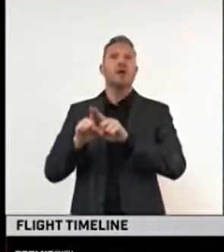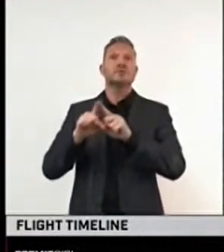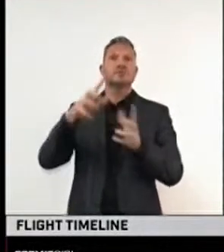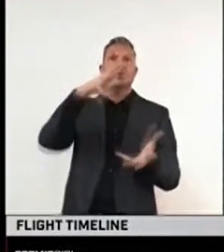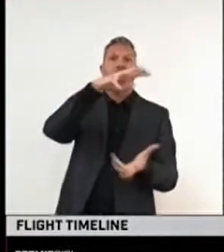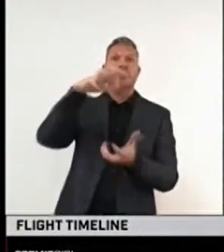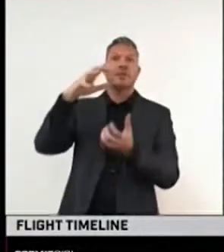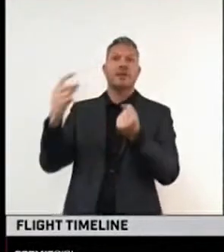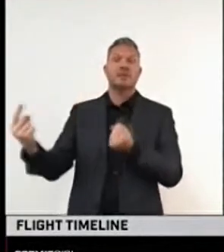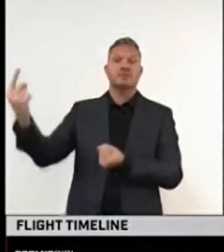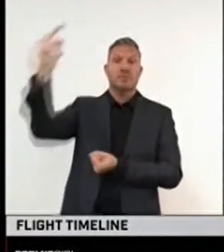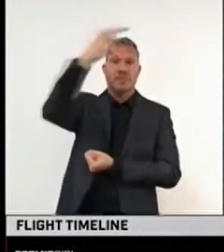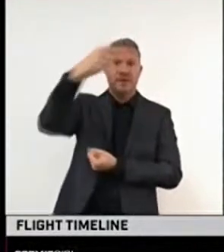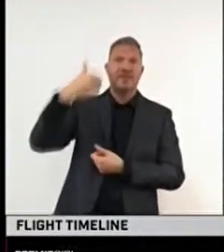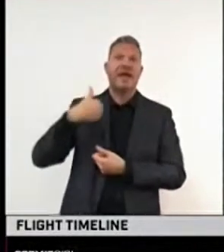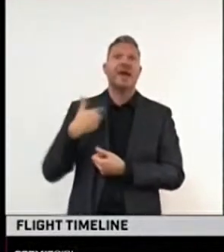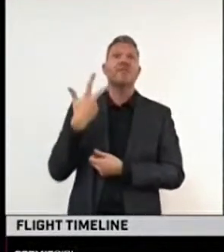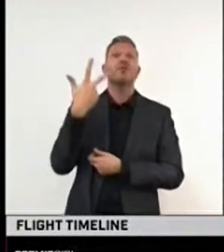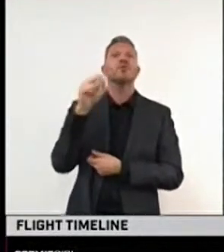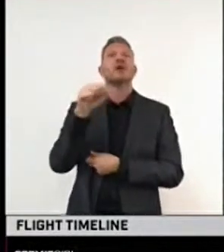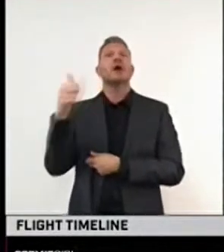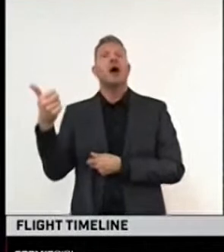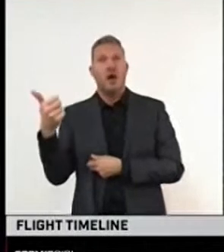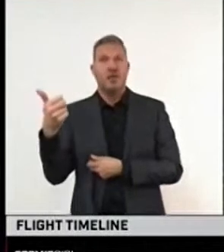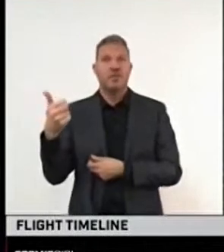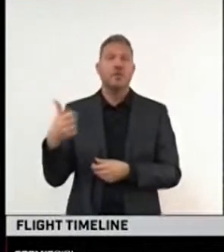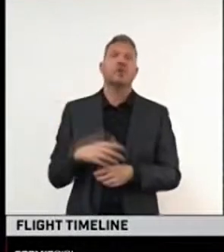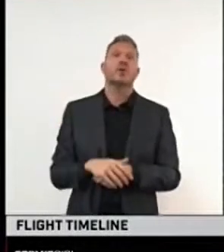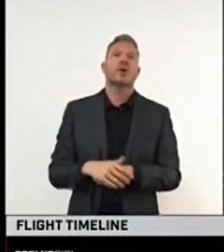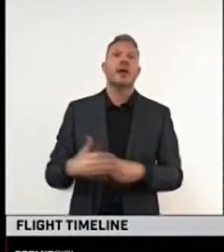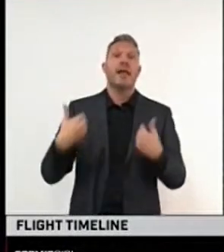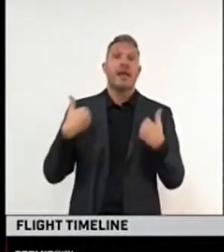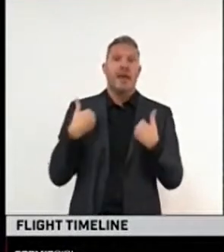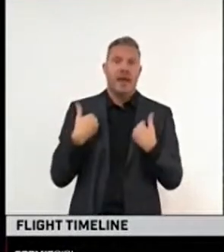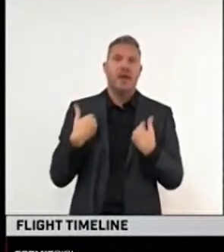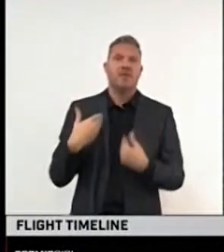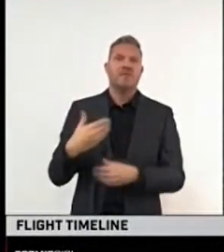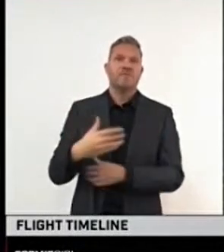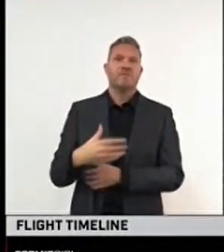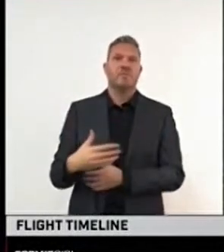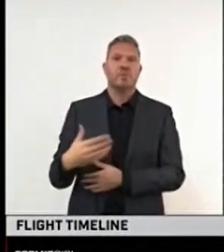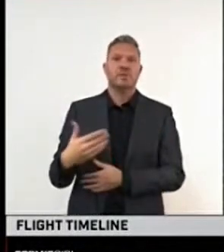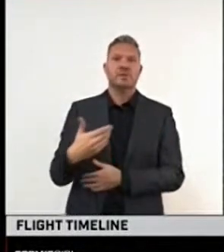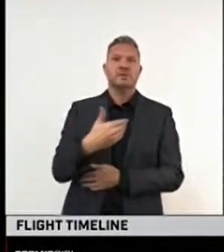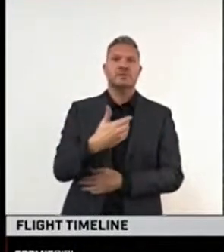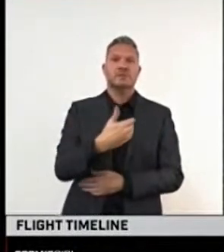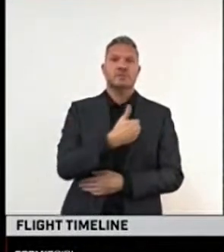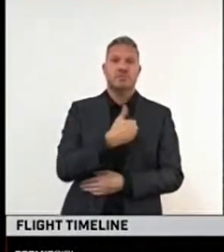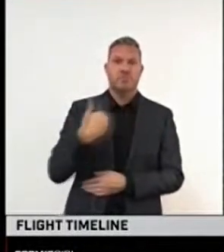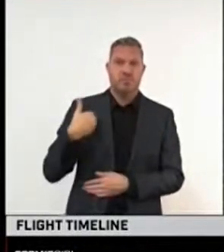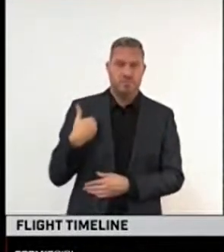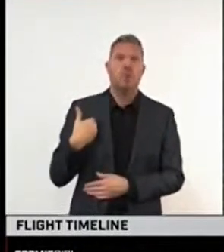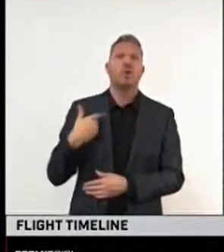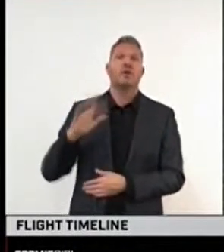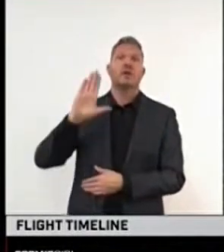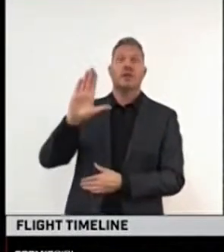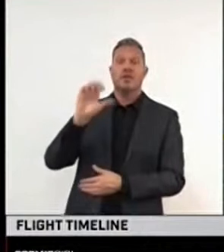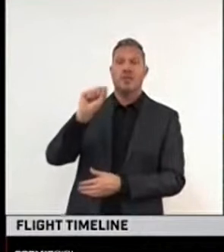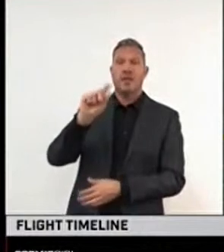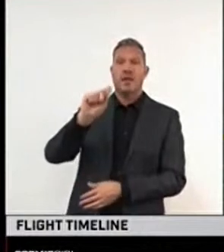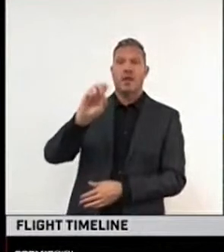3 commercial rideshare satellites. Polish new space company Sat Revolution is flying their Stork 3